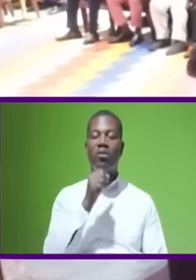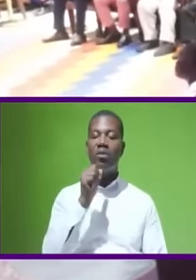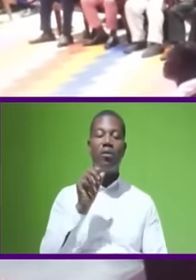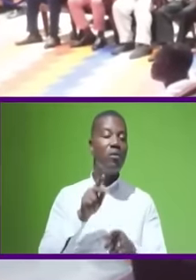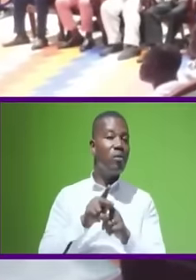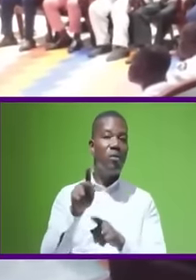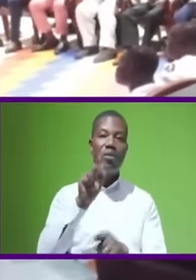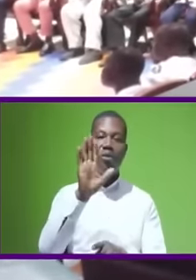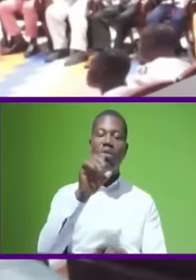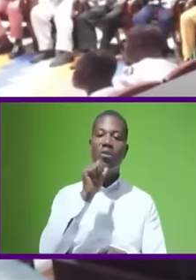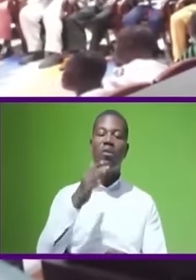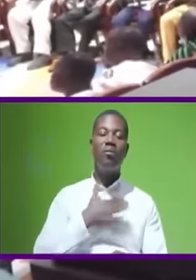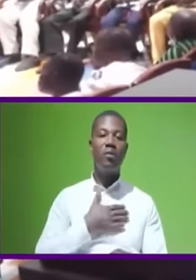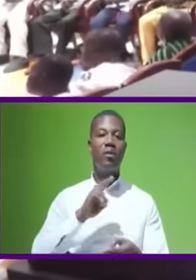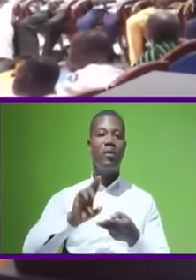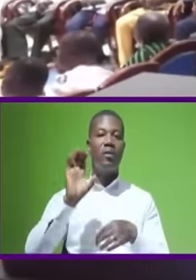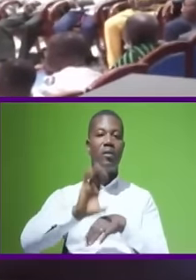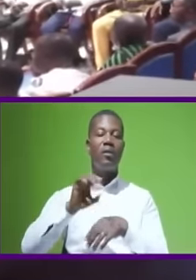believer.